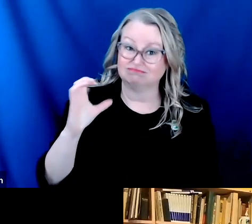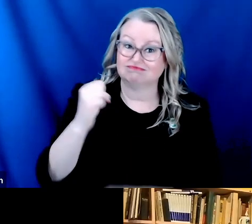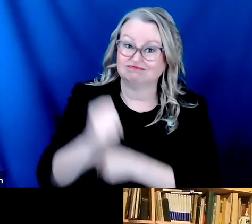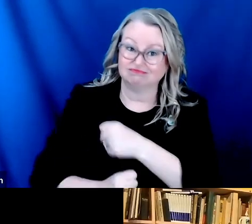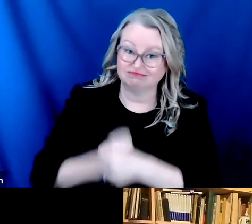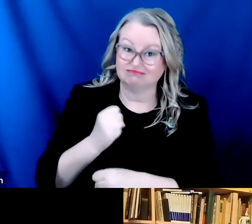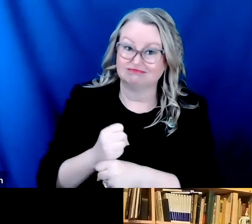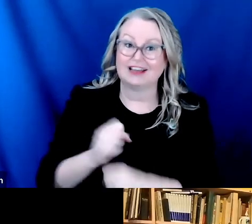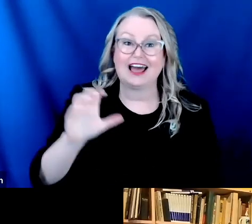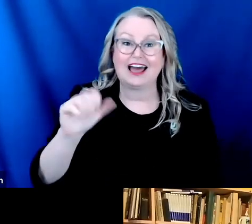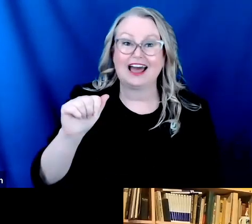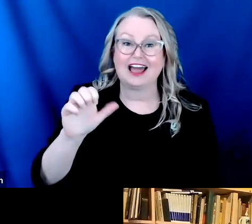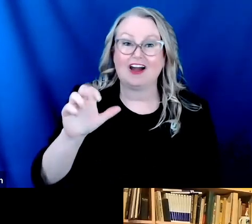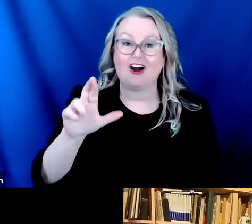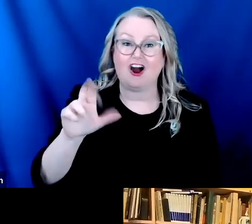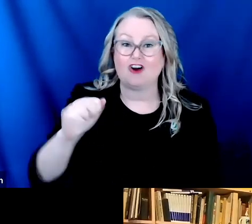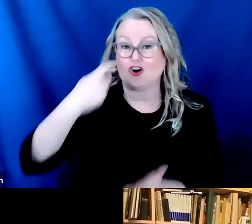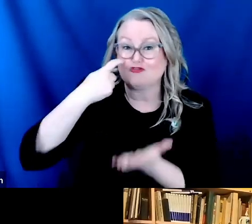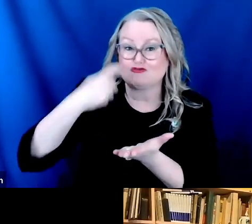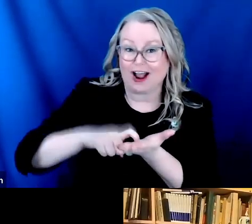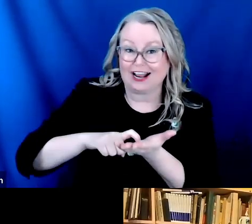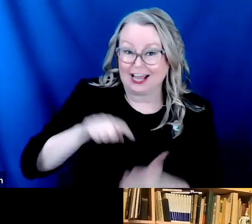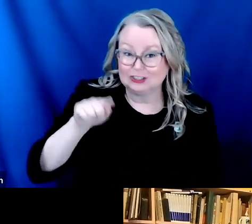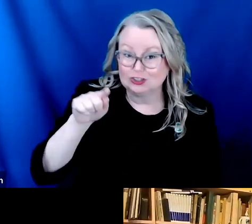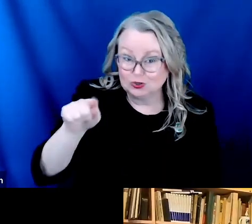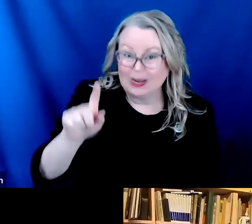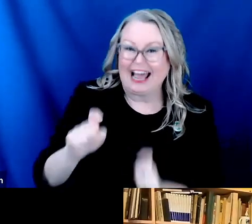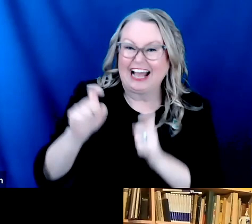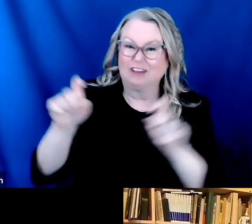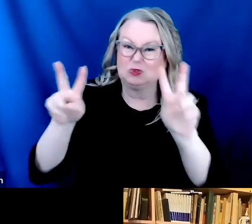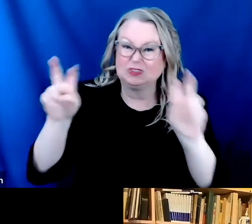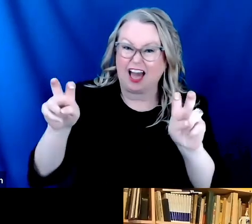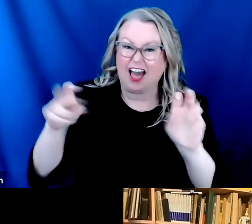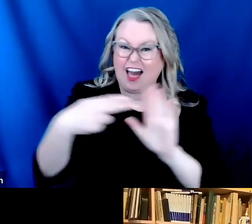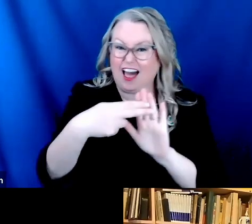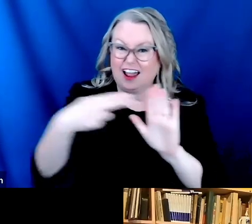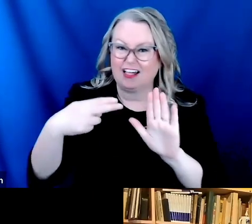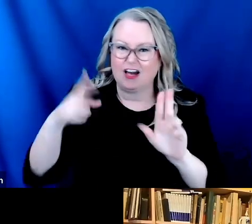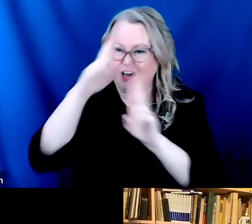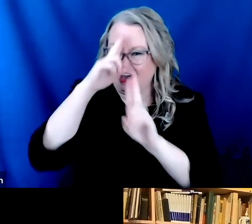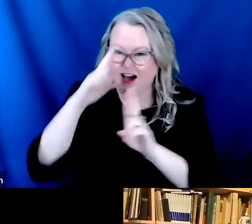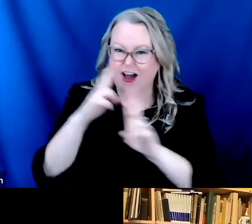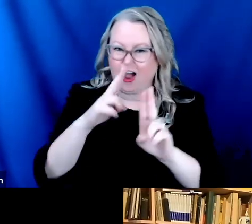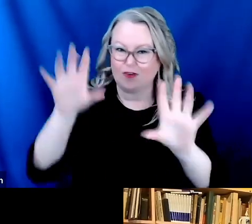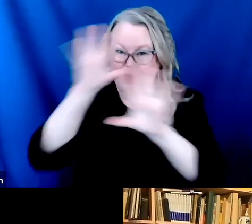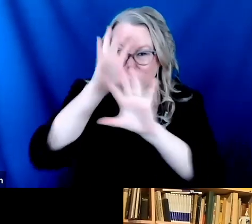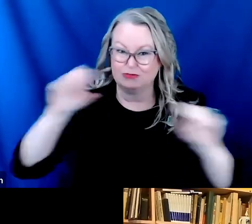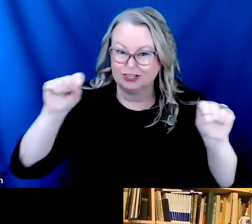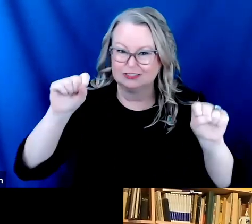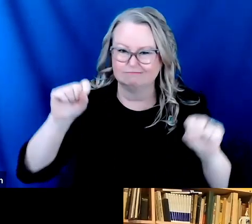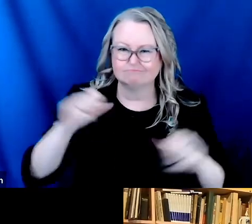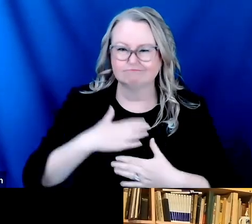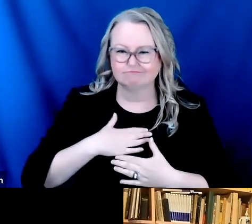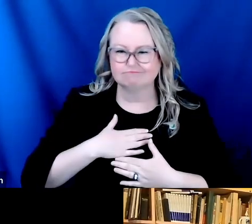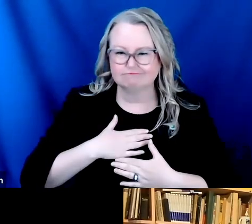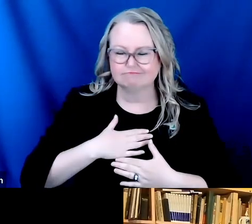AERA recognizes and bestows the unique title Honorary President upon you. First of all, I want to personally thank